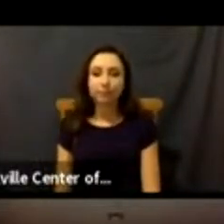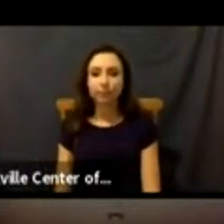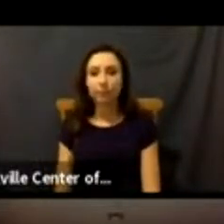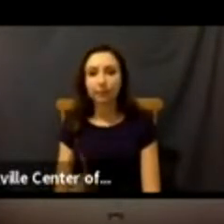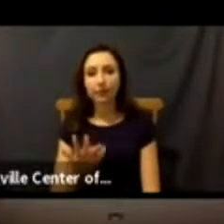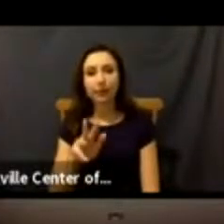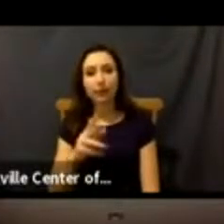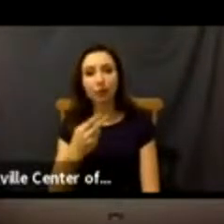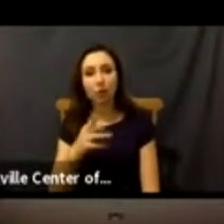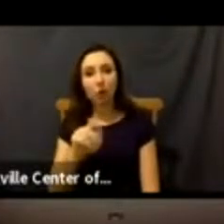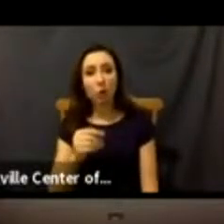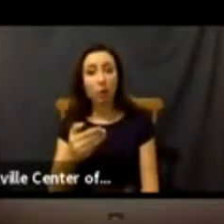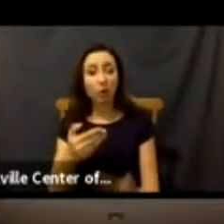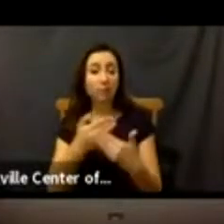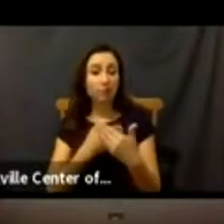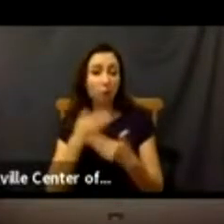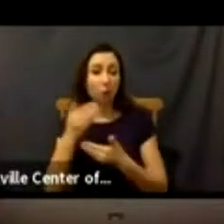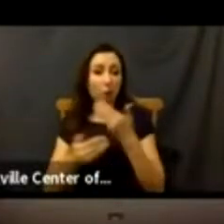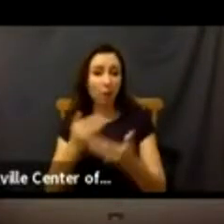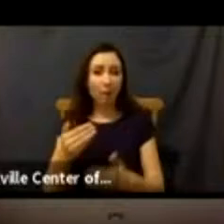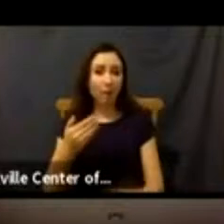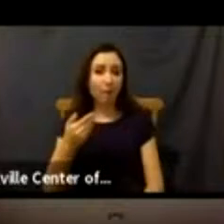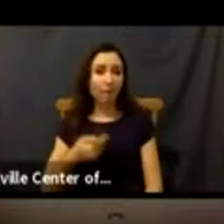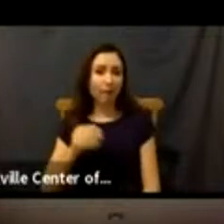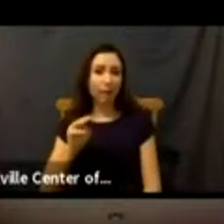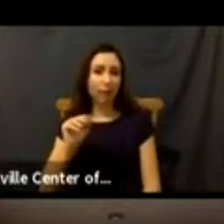Dr. Gocher, before we move forward, this is Maria.